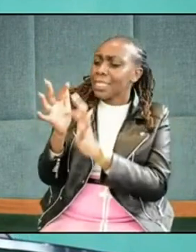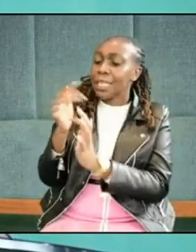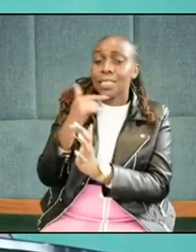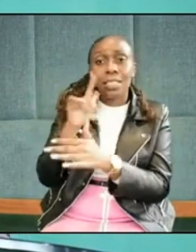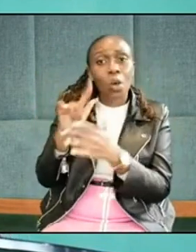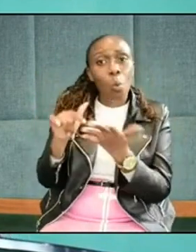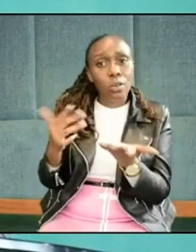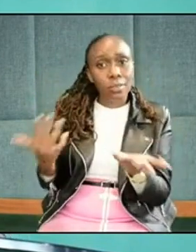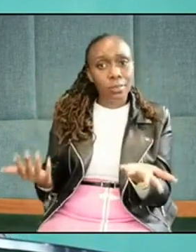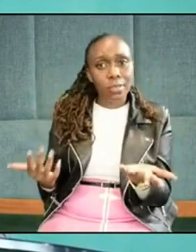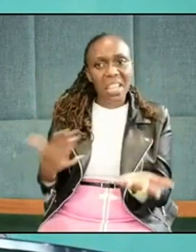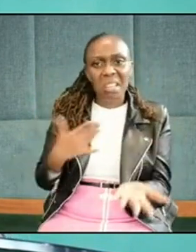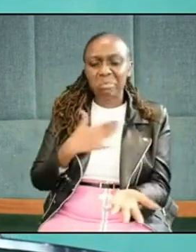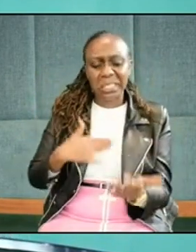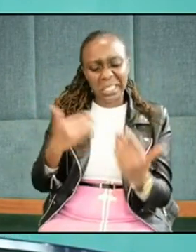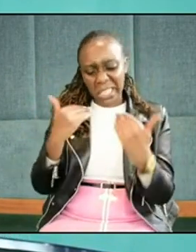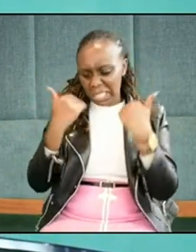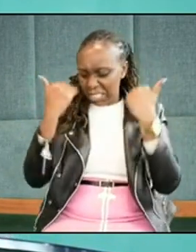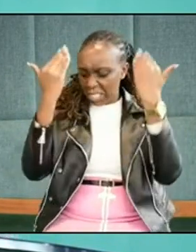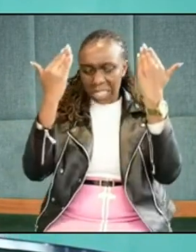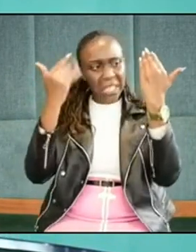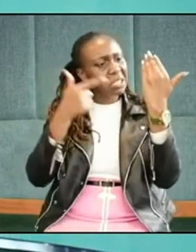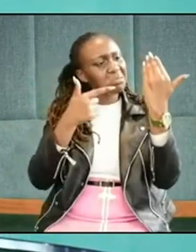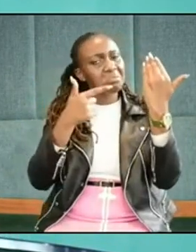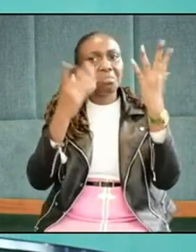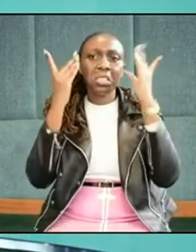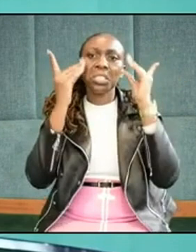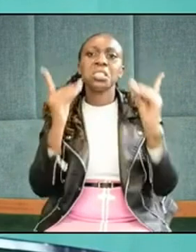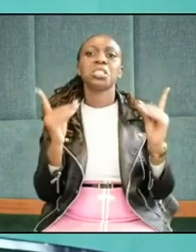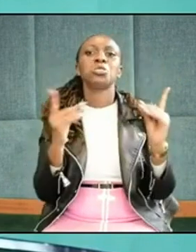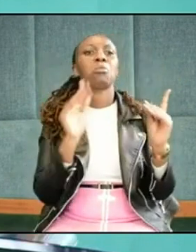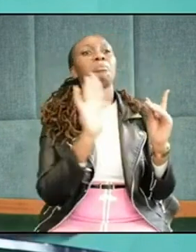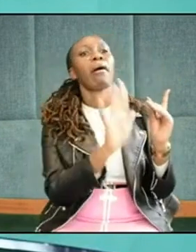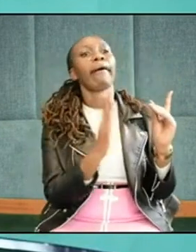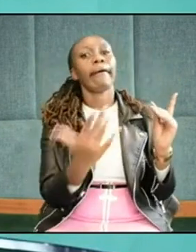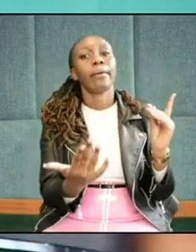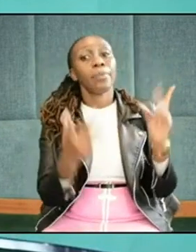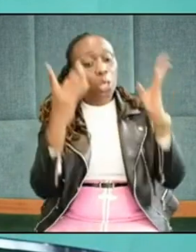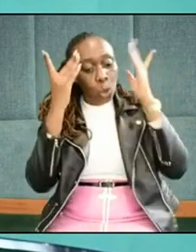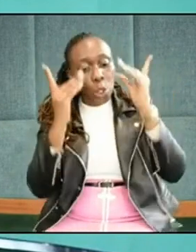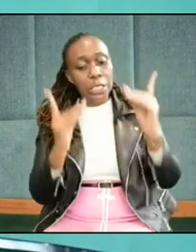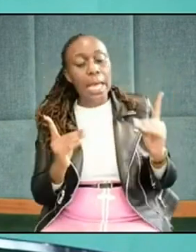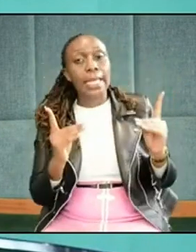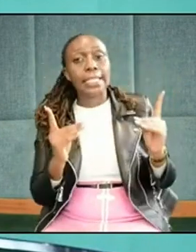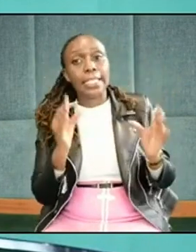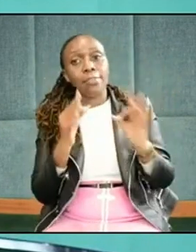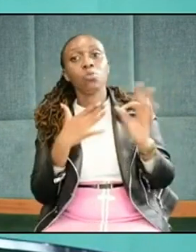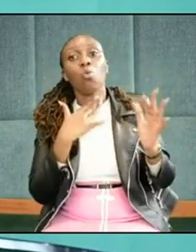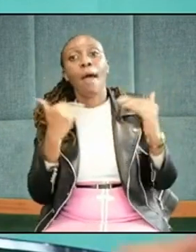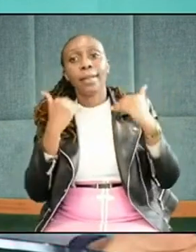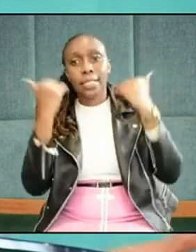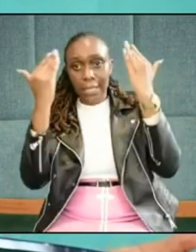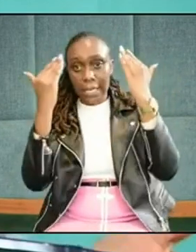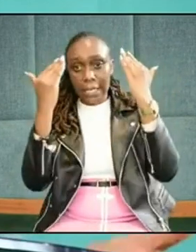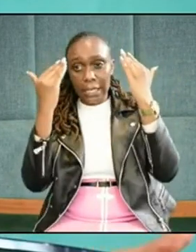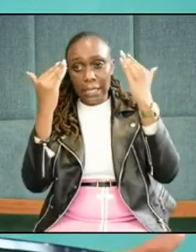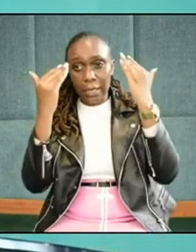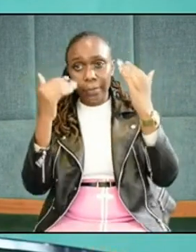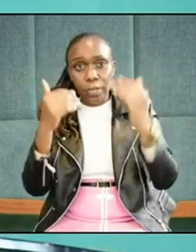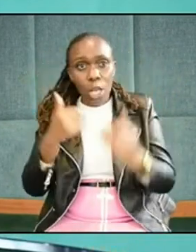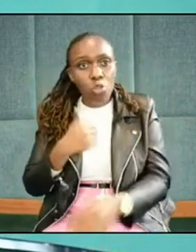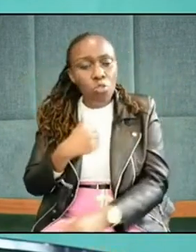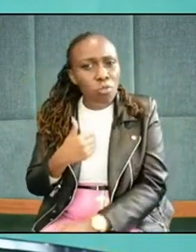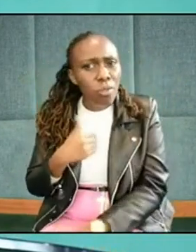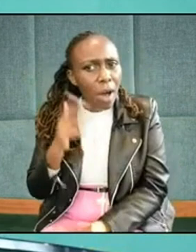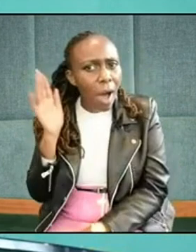to you and me, stress is actually a decision. You decide to be stressed. Have you had parents saying